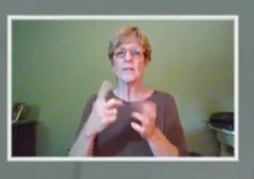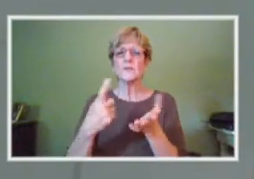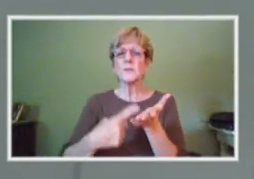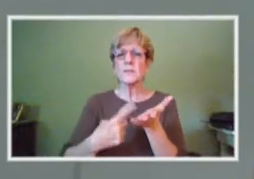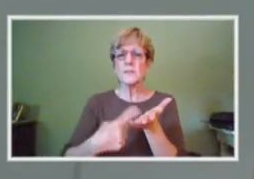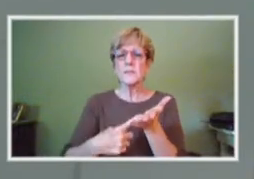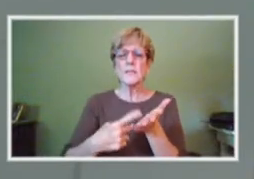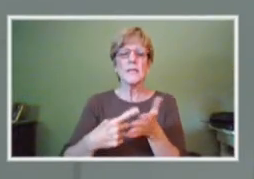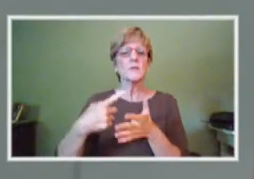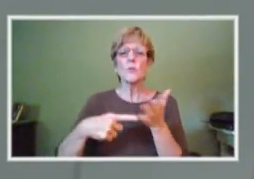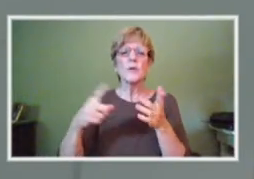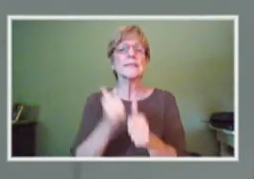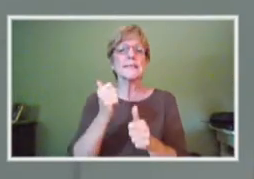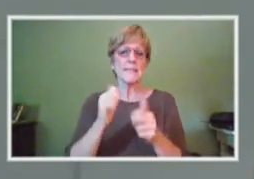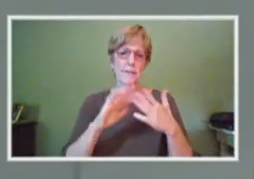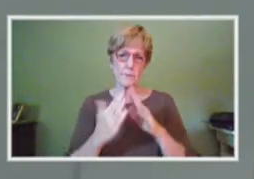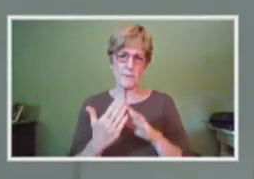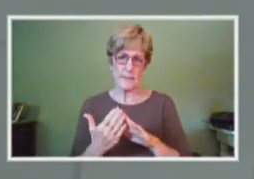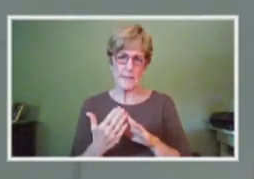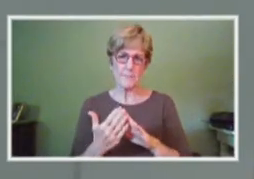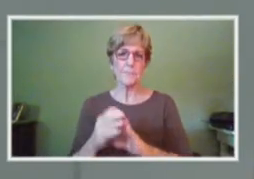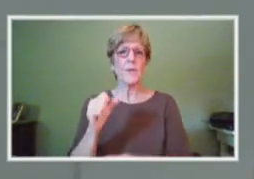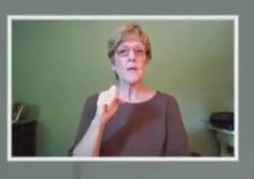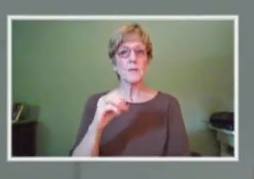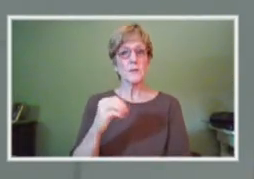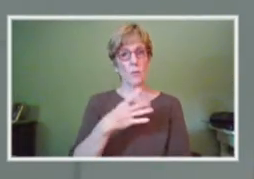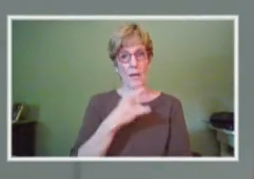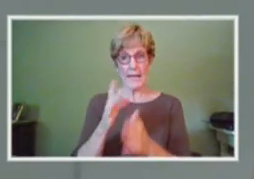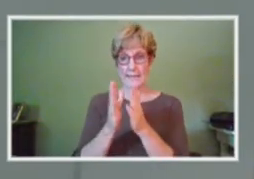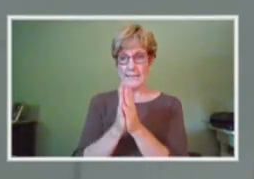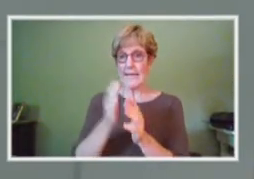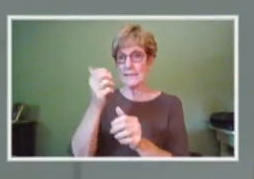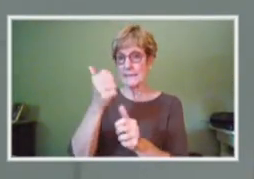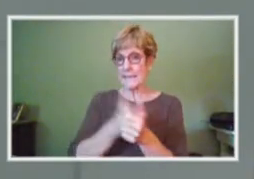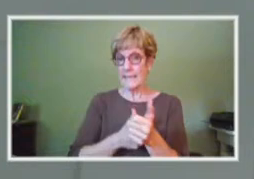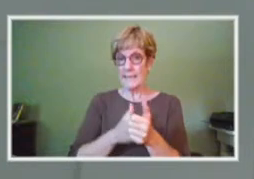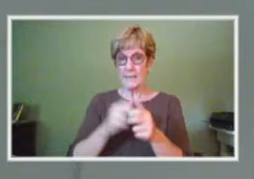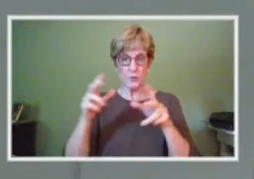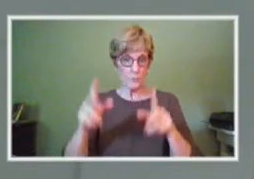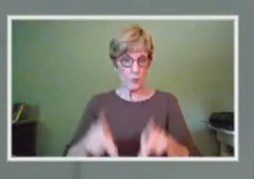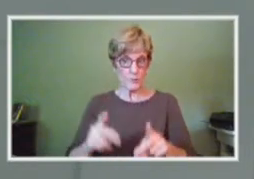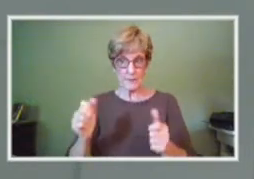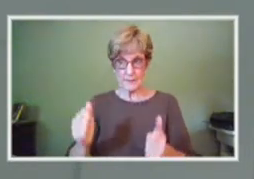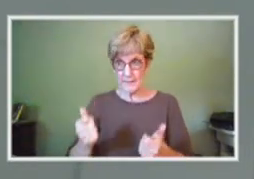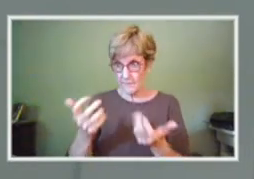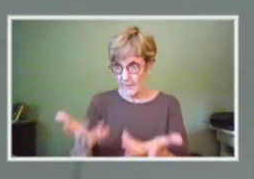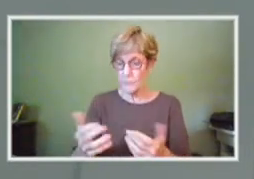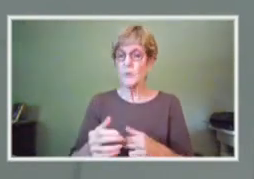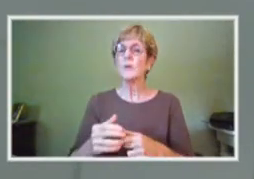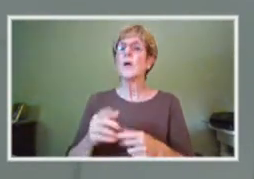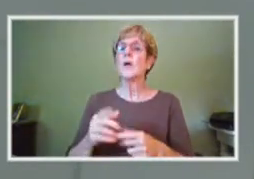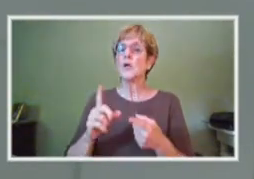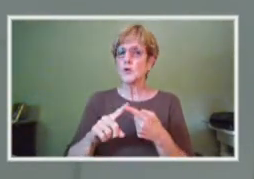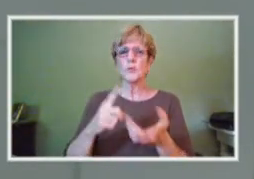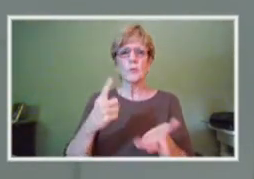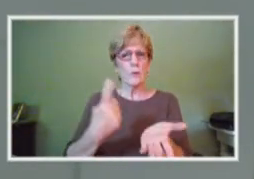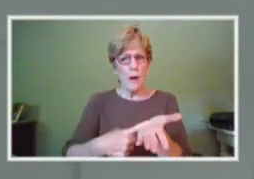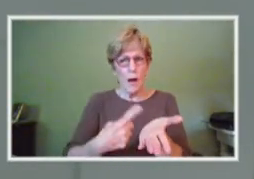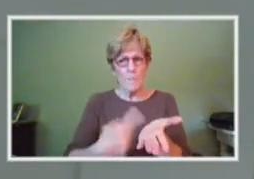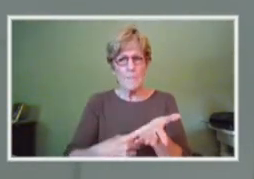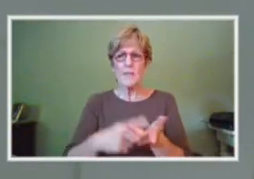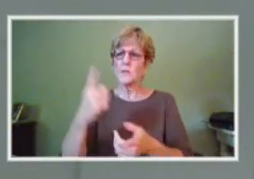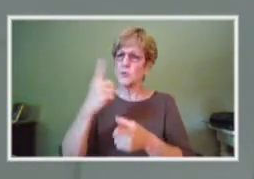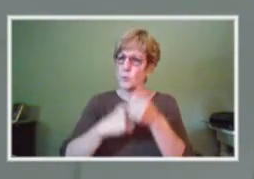city? So I want to say that I'd like to ask every council member to have an opportunity to comment and question. And so I'm Chief